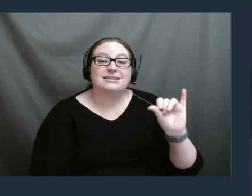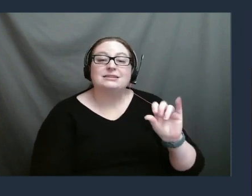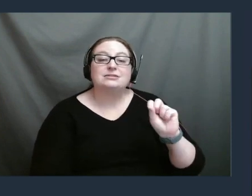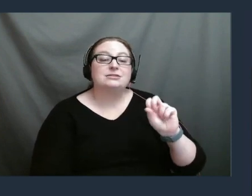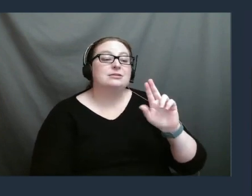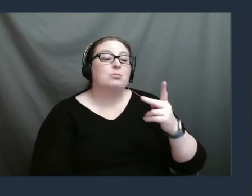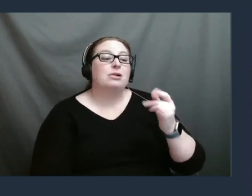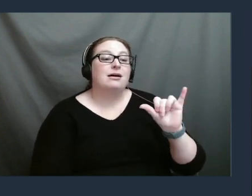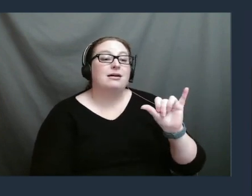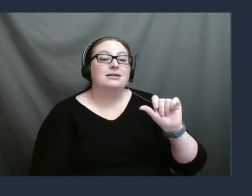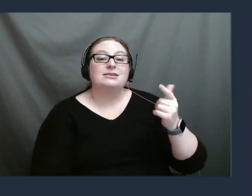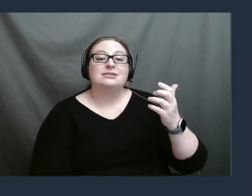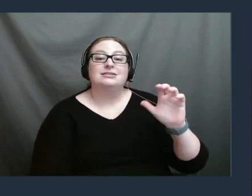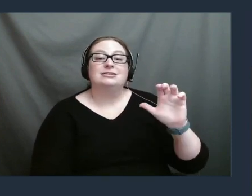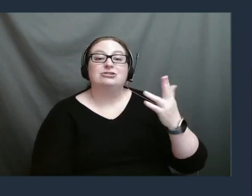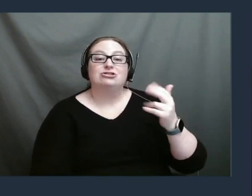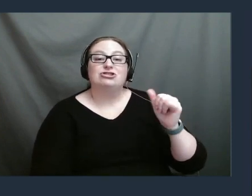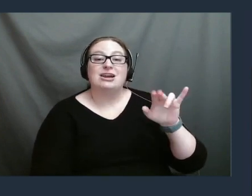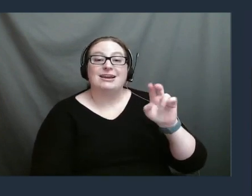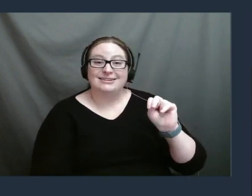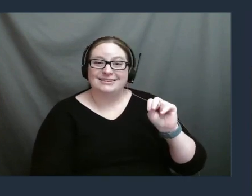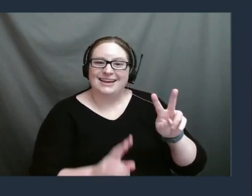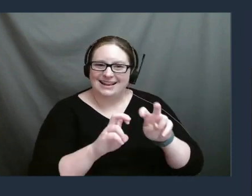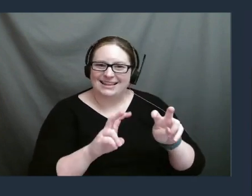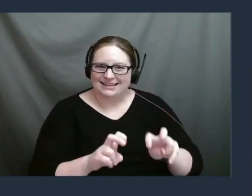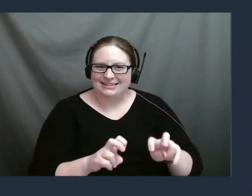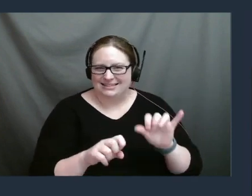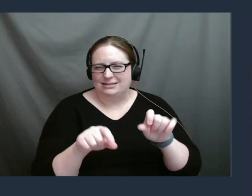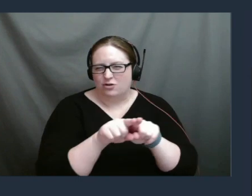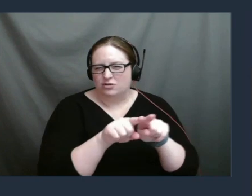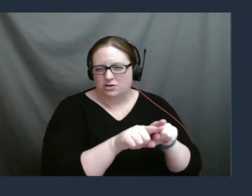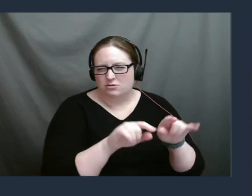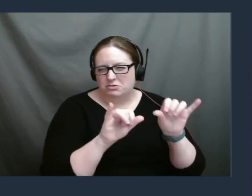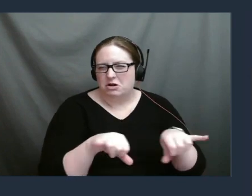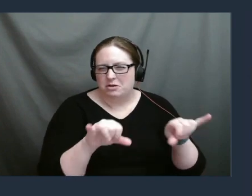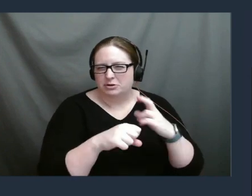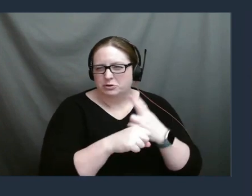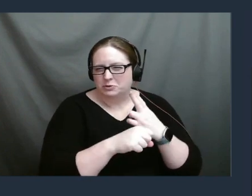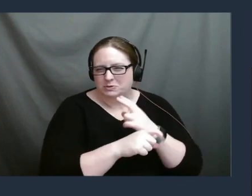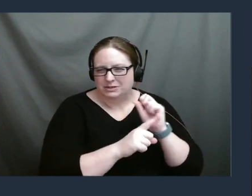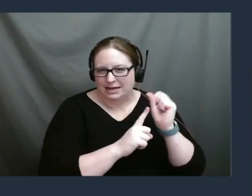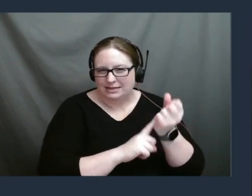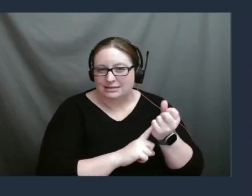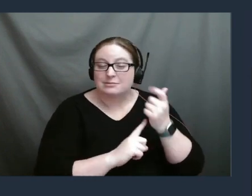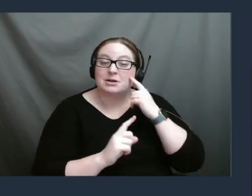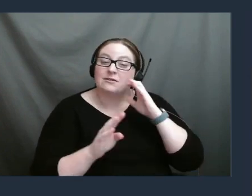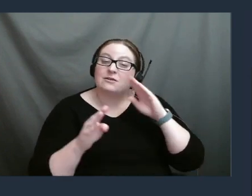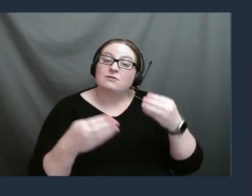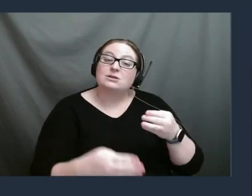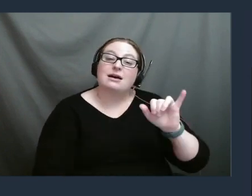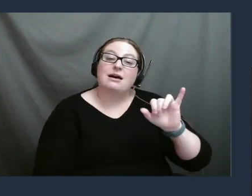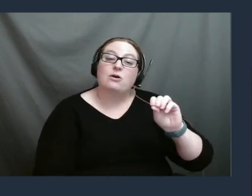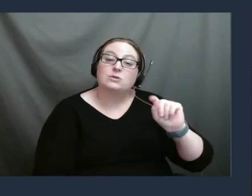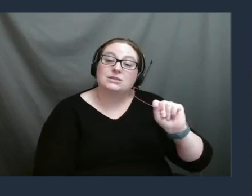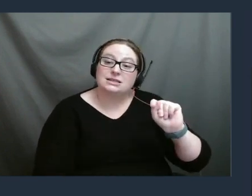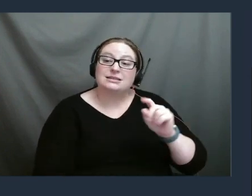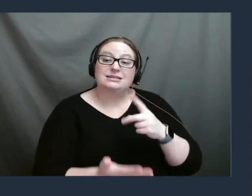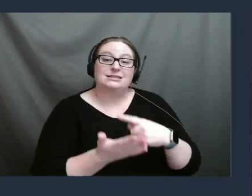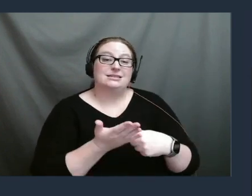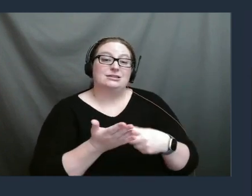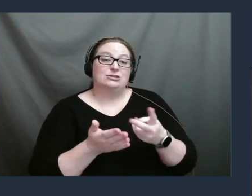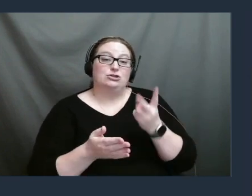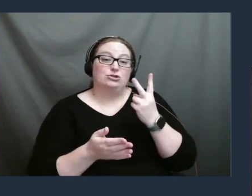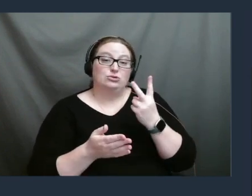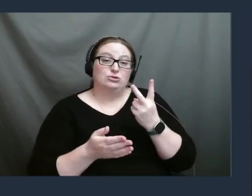or predictive maintenance, which are also common use cases. But because we are focusing on IoT today, let's talk about two use cases in more